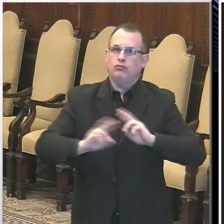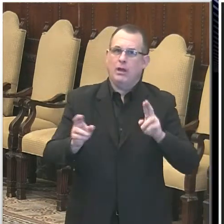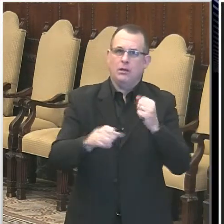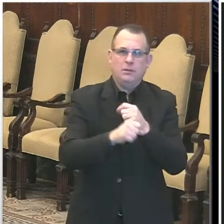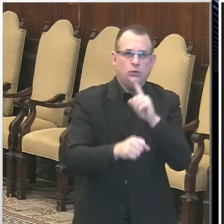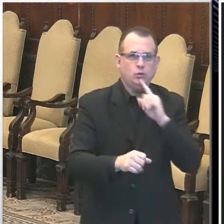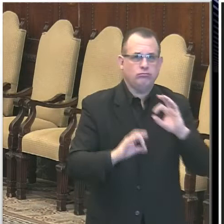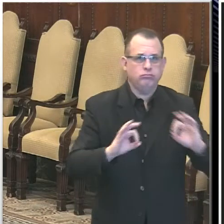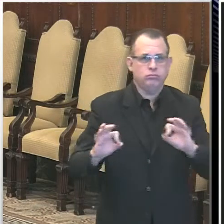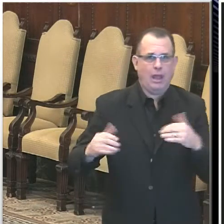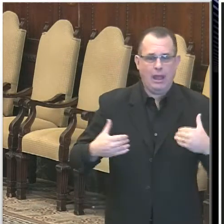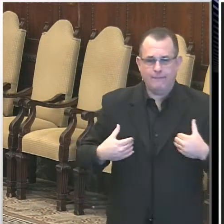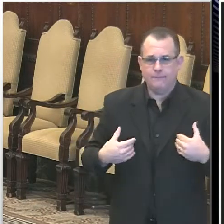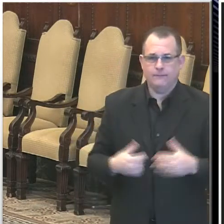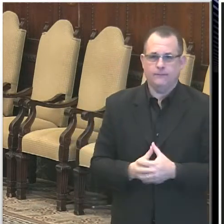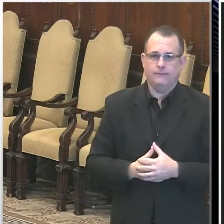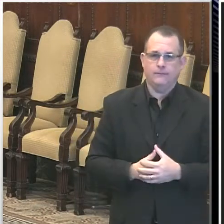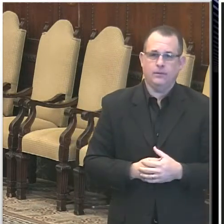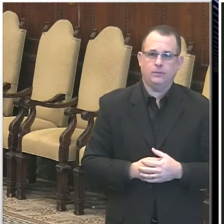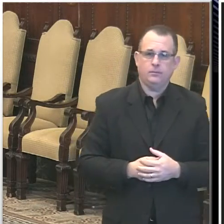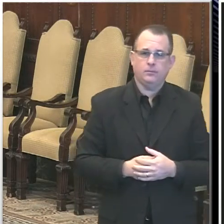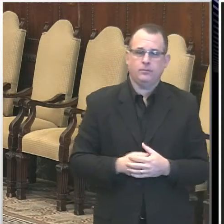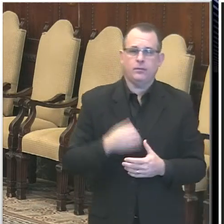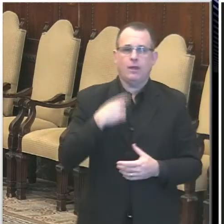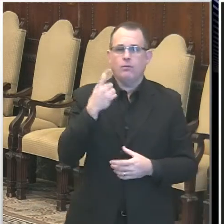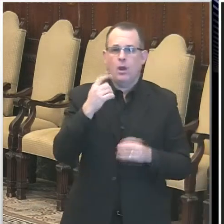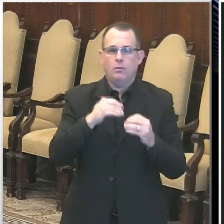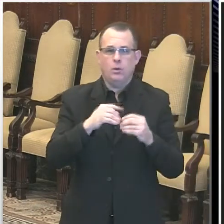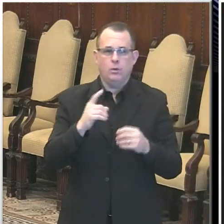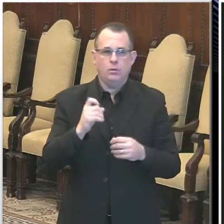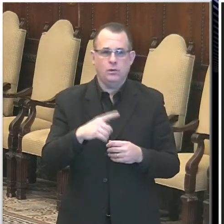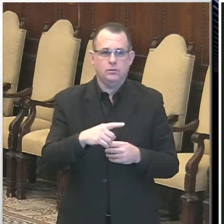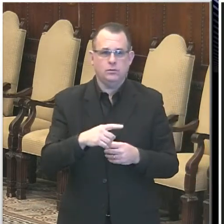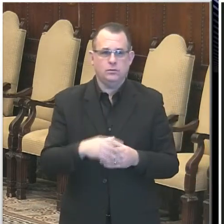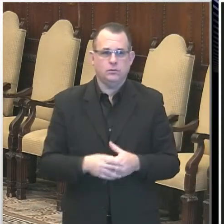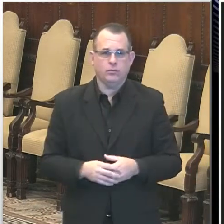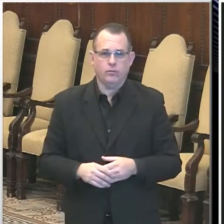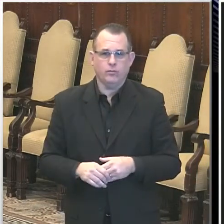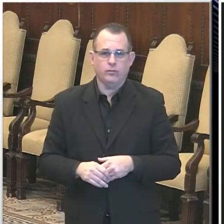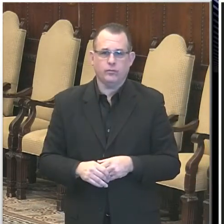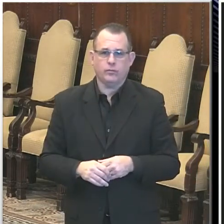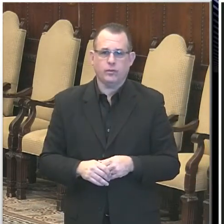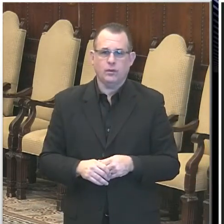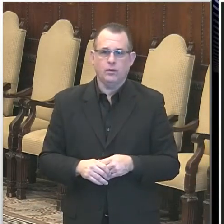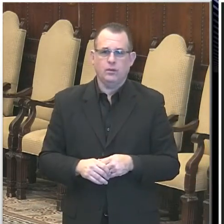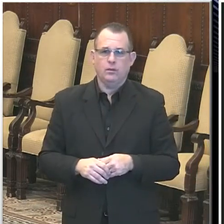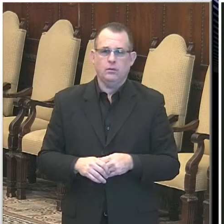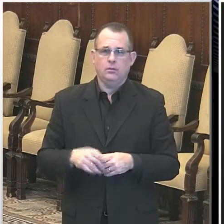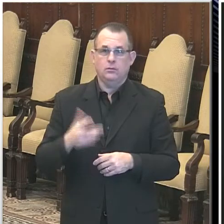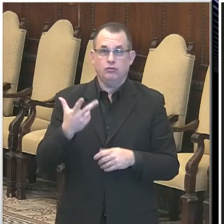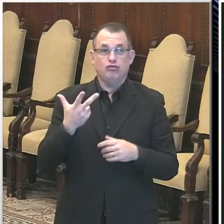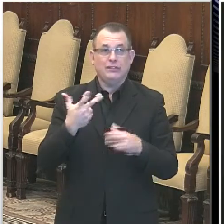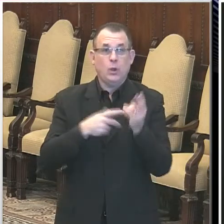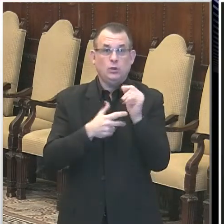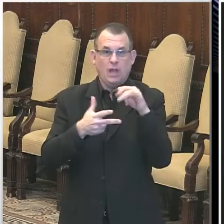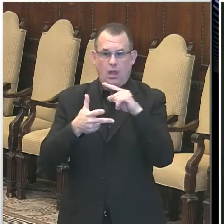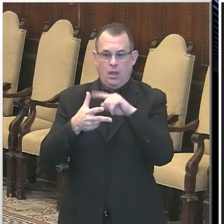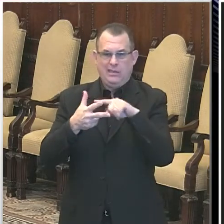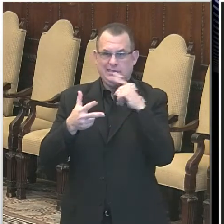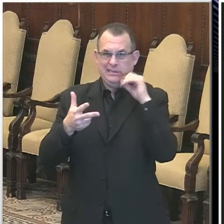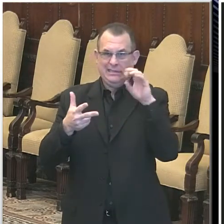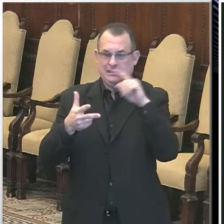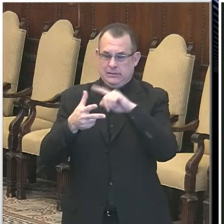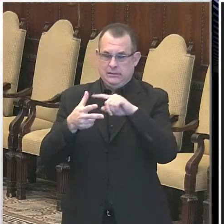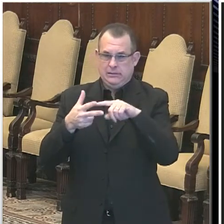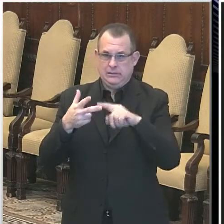Okay. One more quick clarification. The 3 hotels are for the Leah Core Center